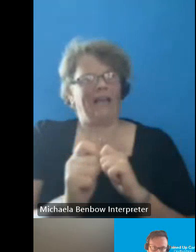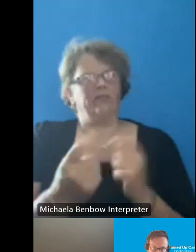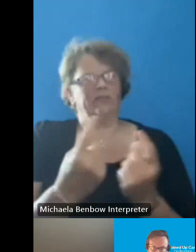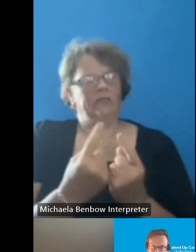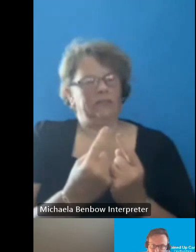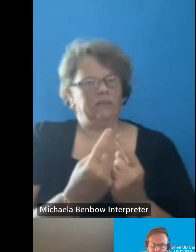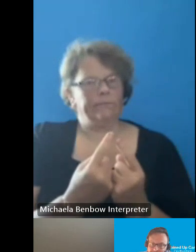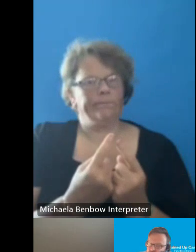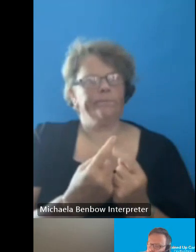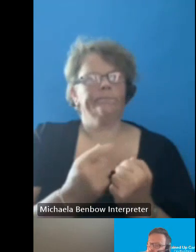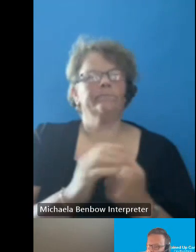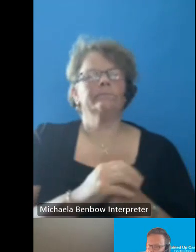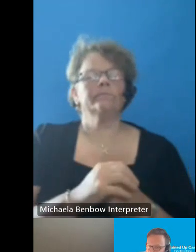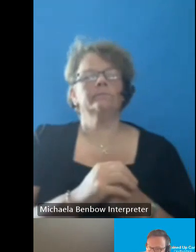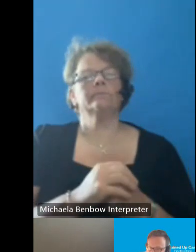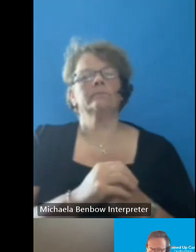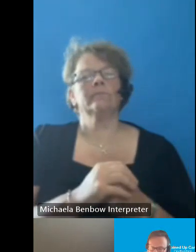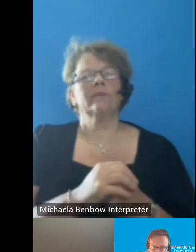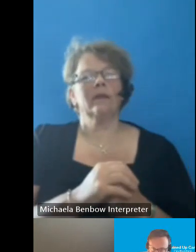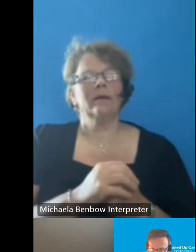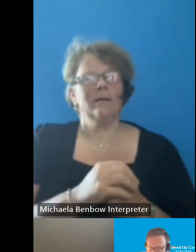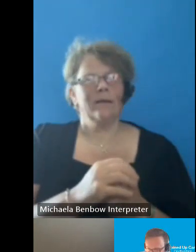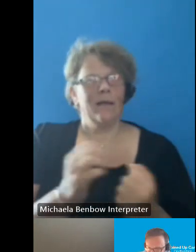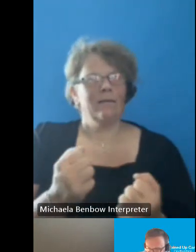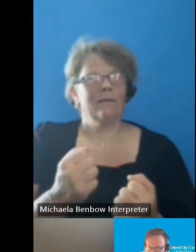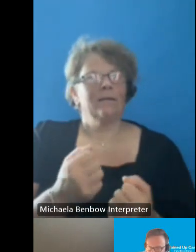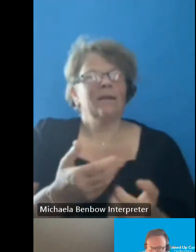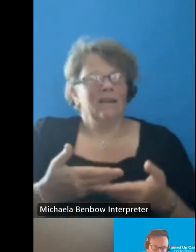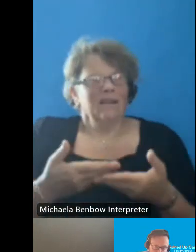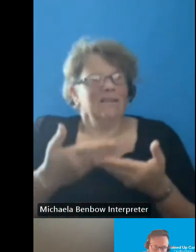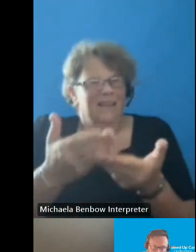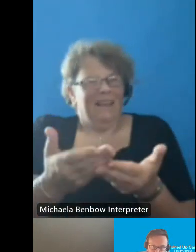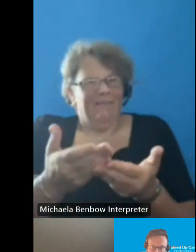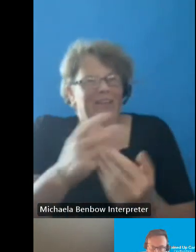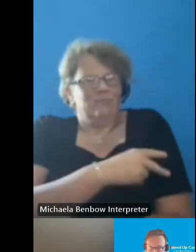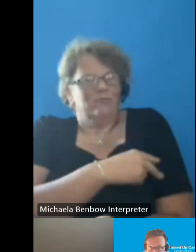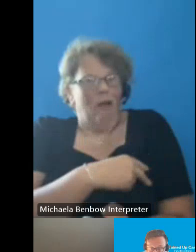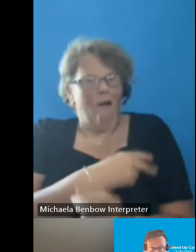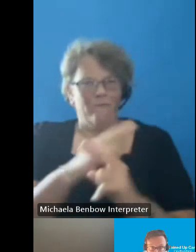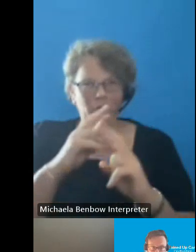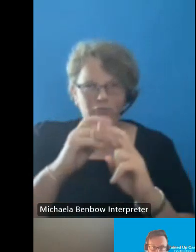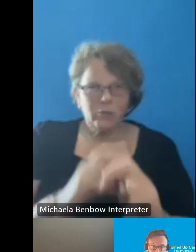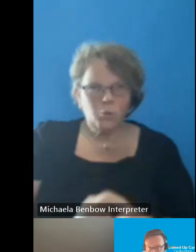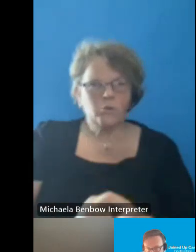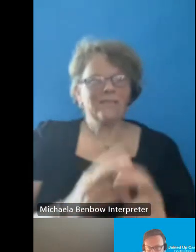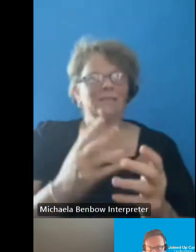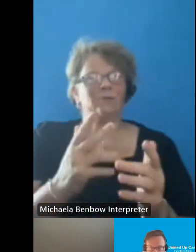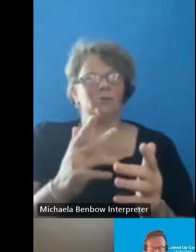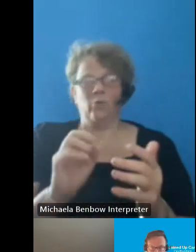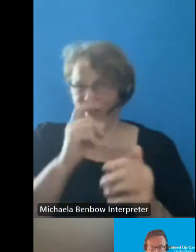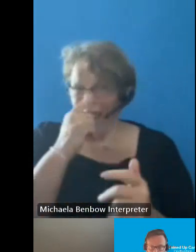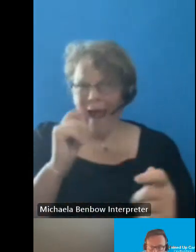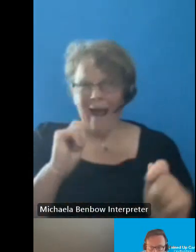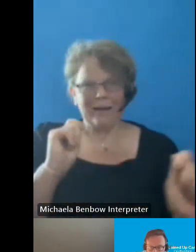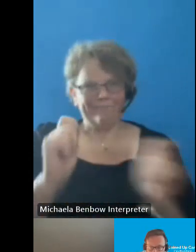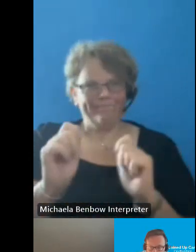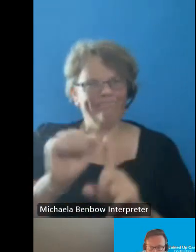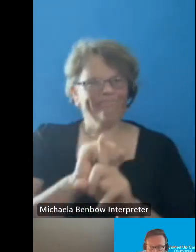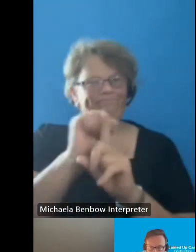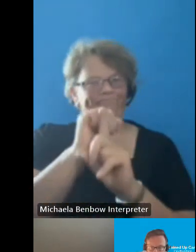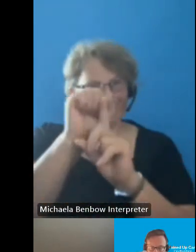changes that are necessary. So actually empowering our teams, giving them resources to deliver change with people is something that